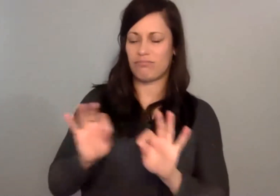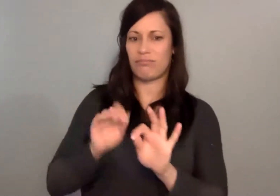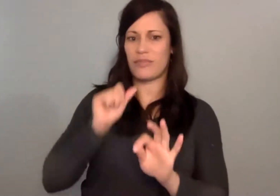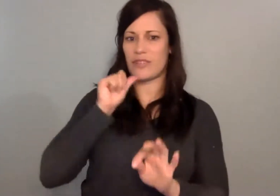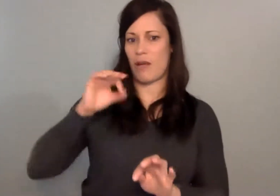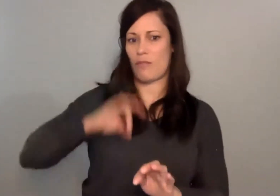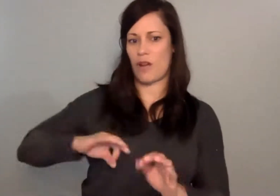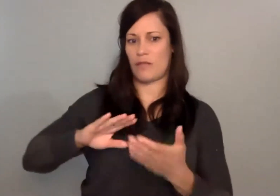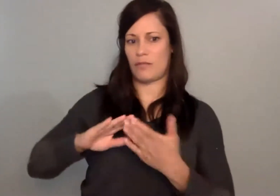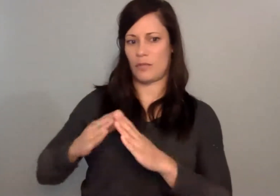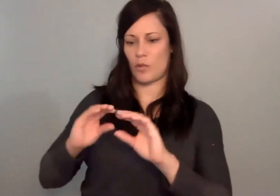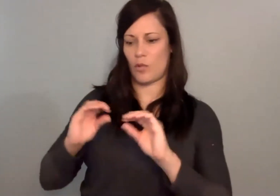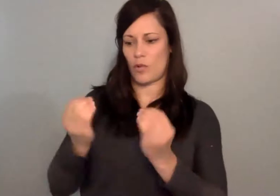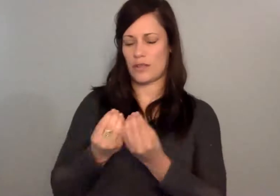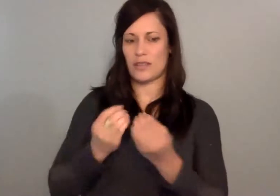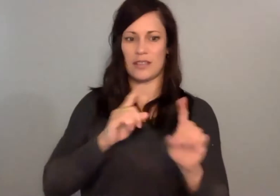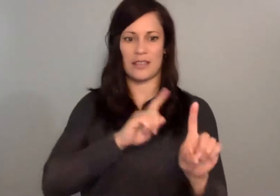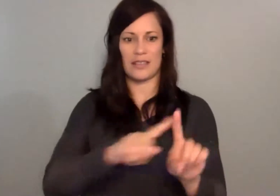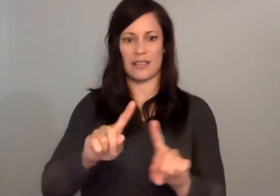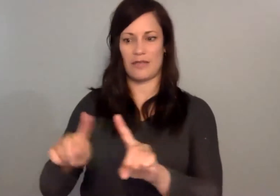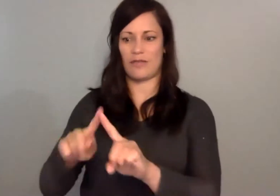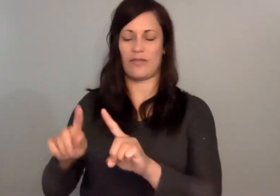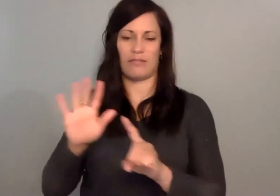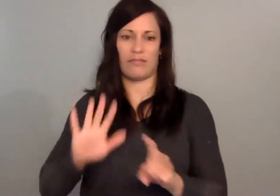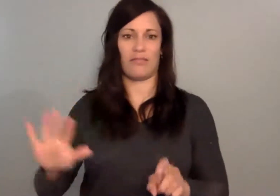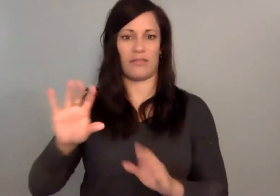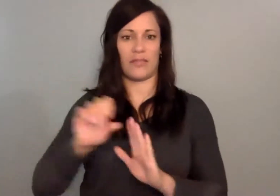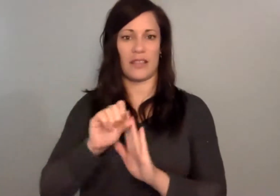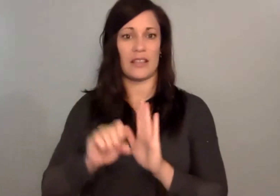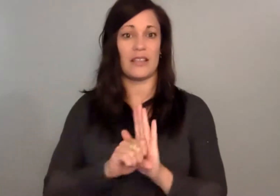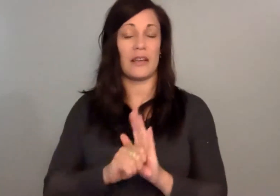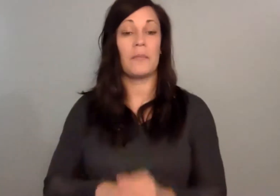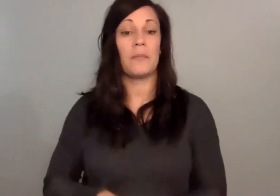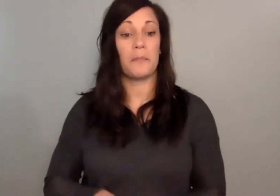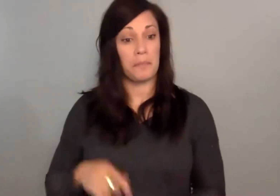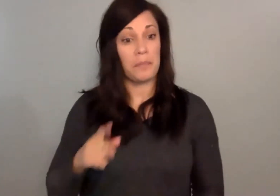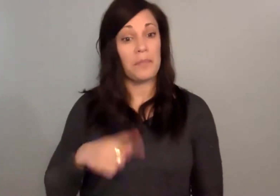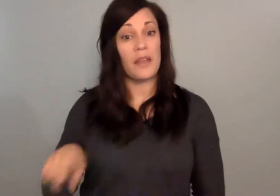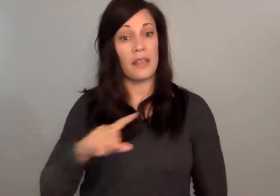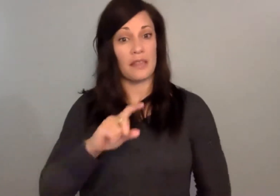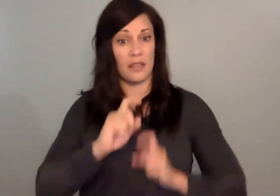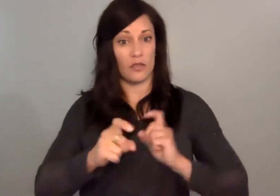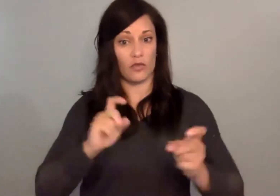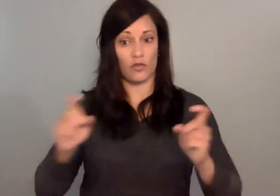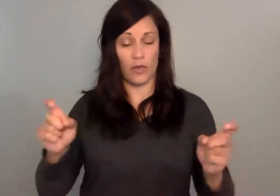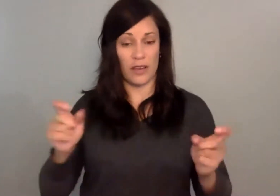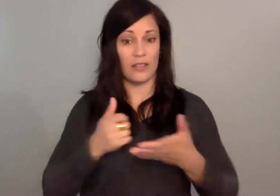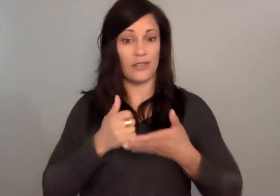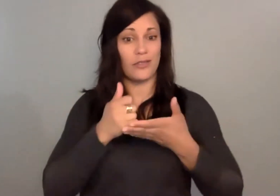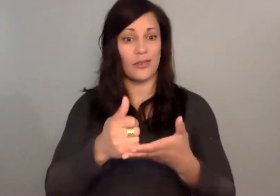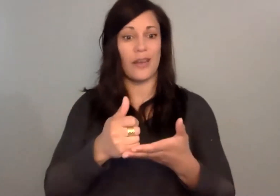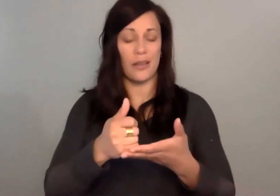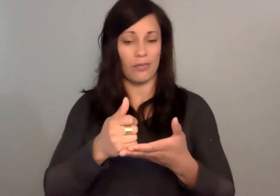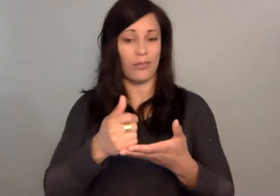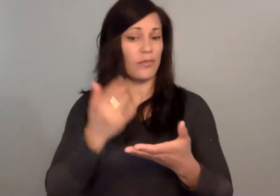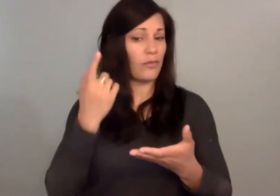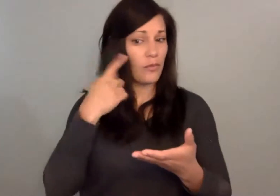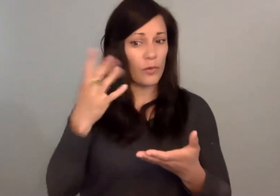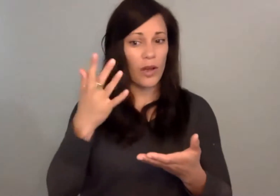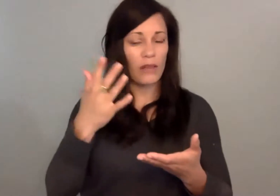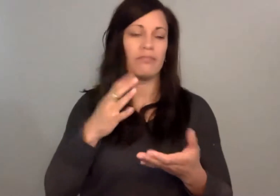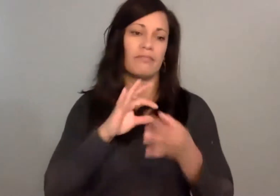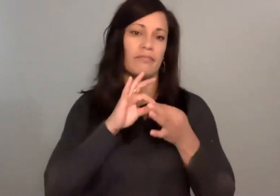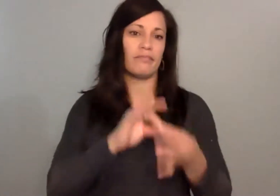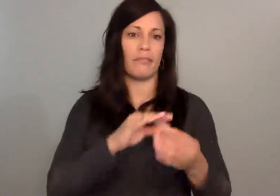organizations in a number of different service areas across the state. These grants are intended to cover pandemic-related expenses and to help